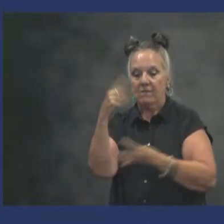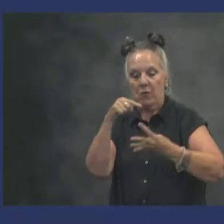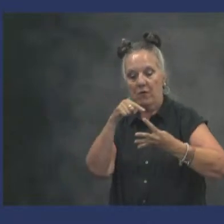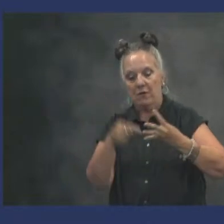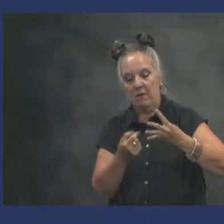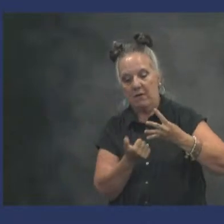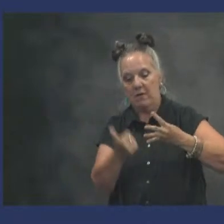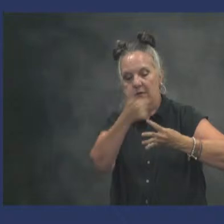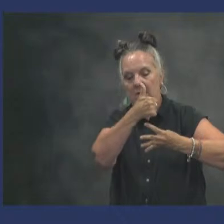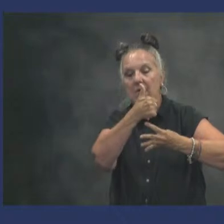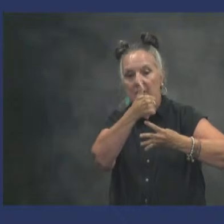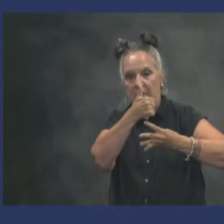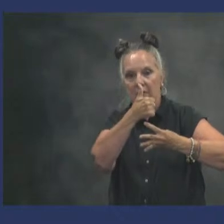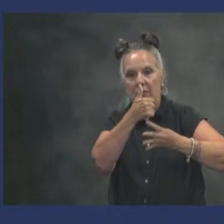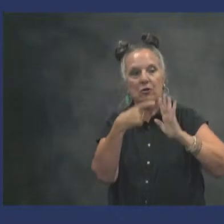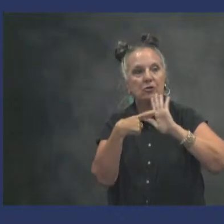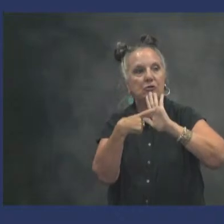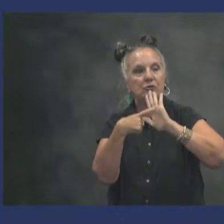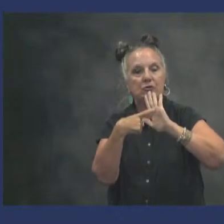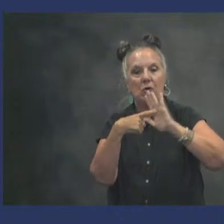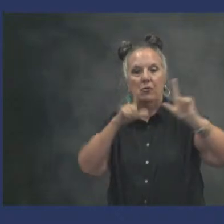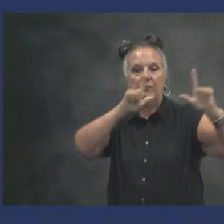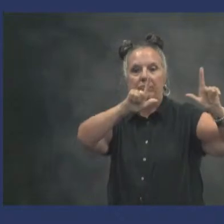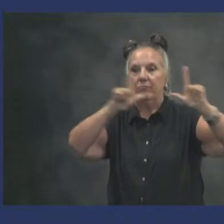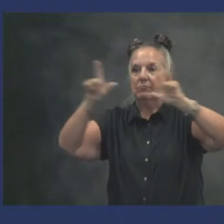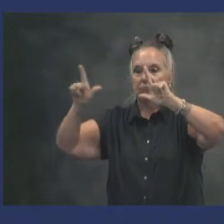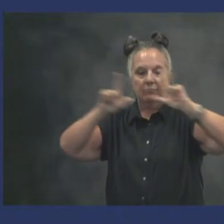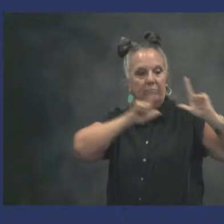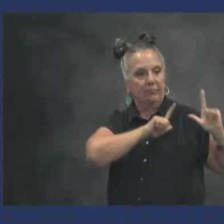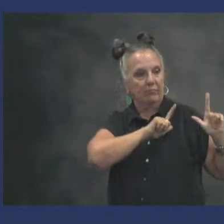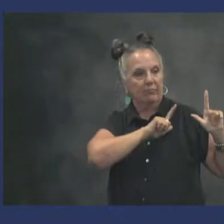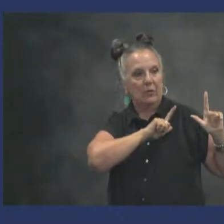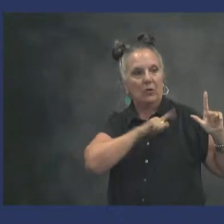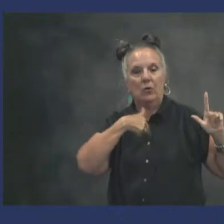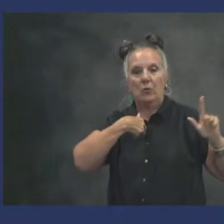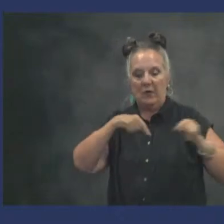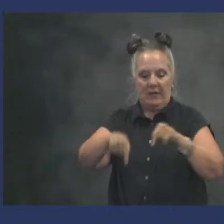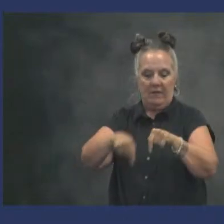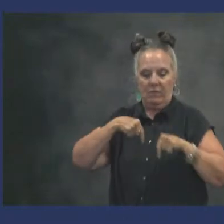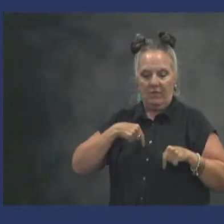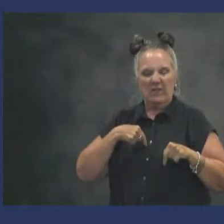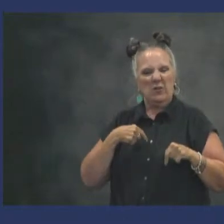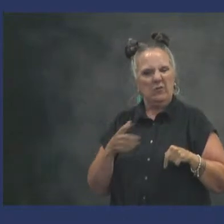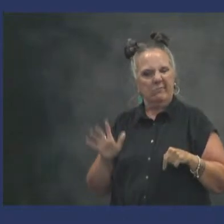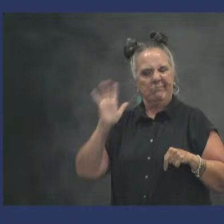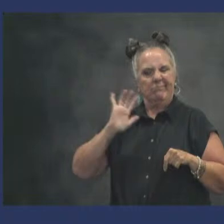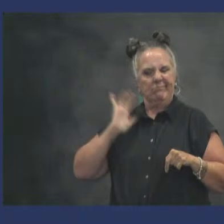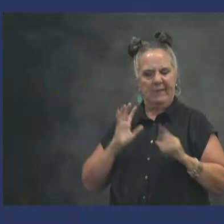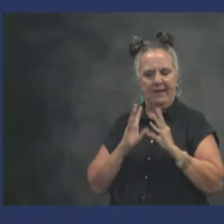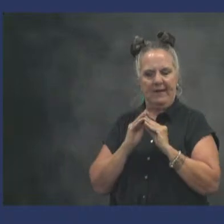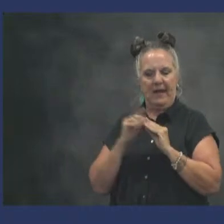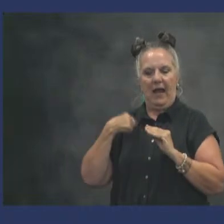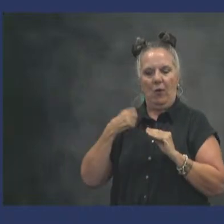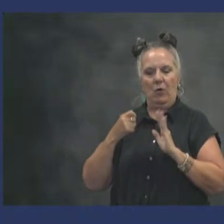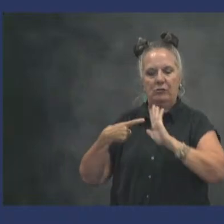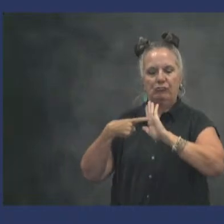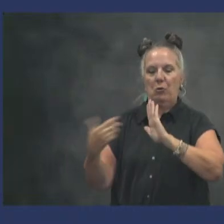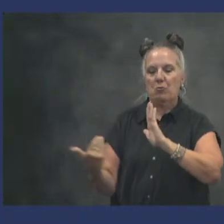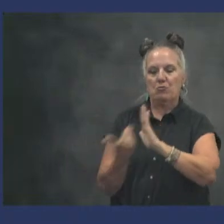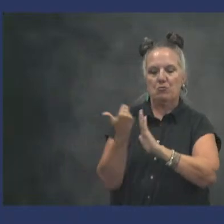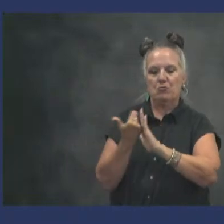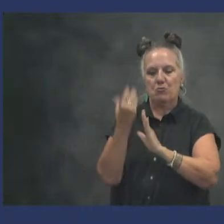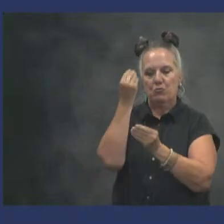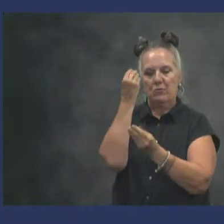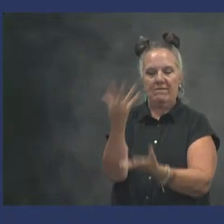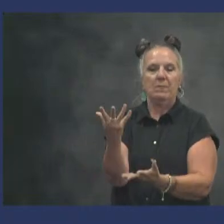areas shown on the screen here. We've reviewed these in previous meetings, so I'm going to focus tonight on highlighting the new information since